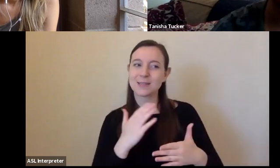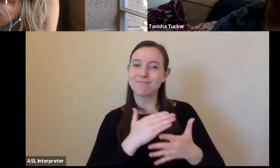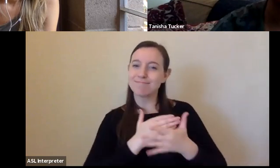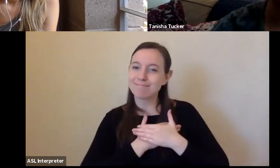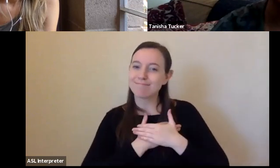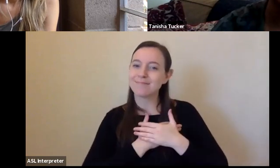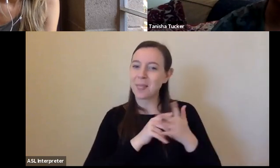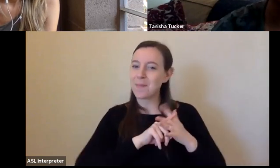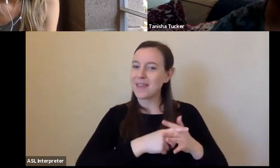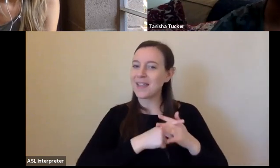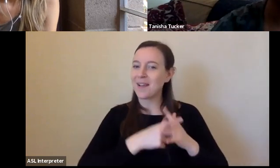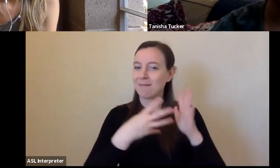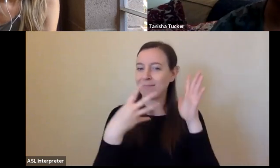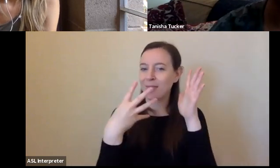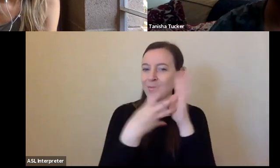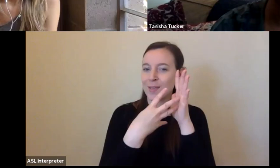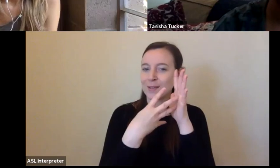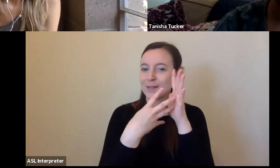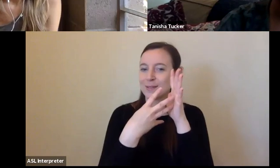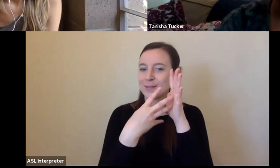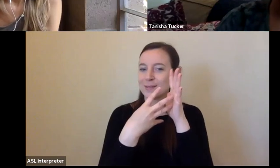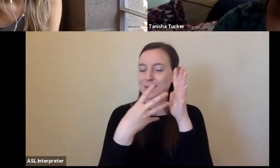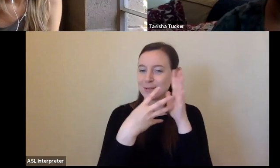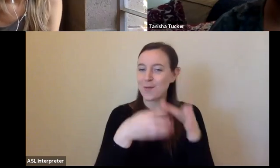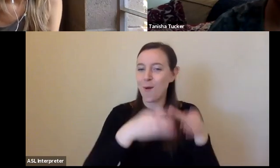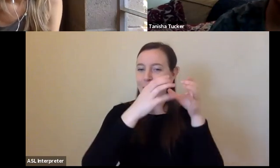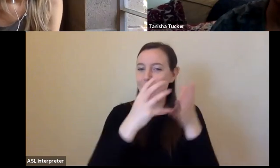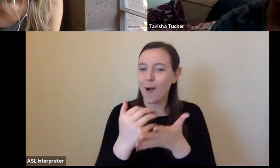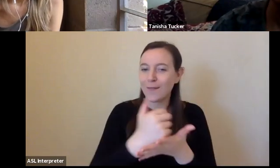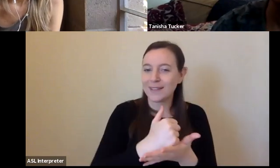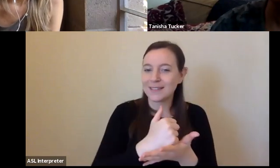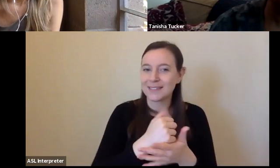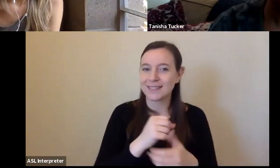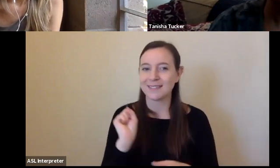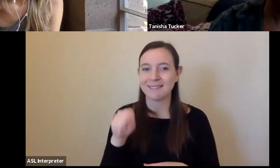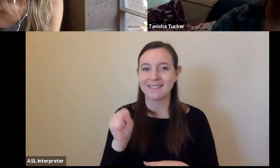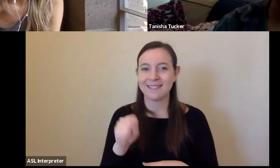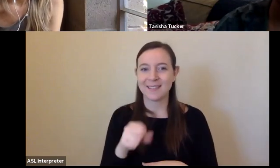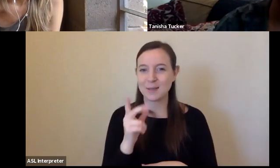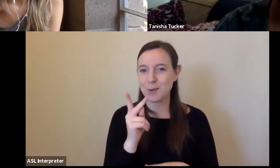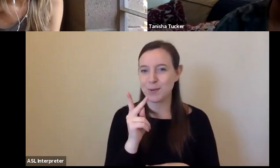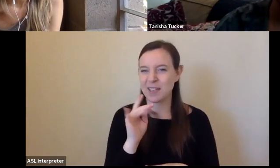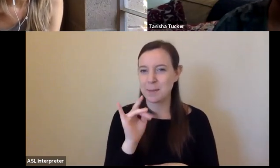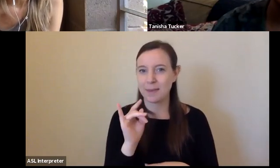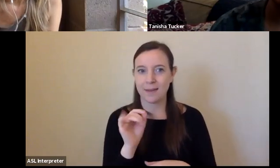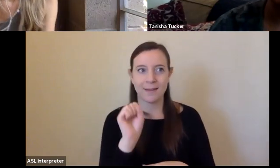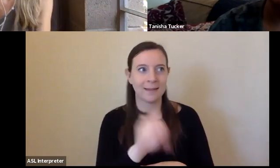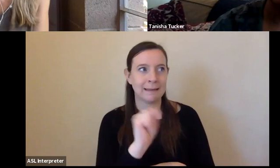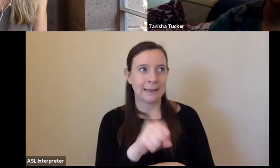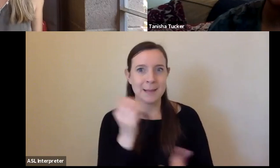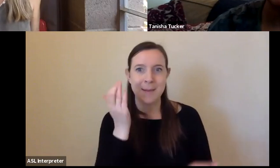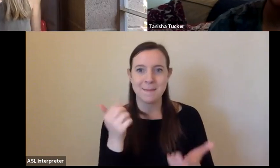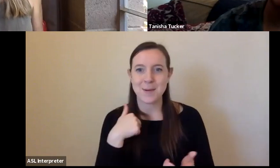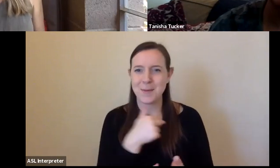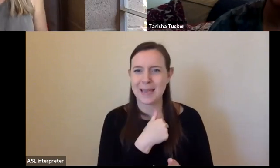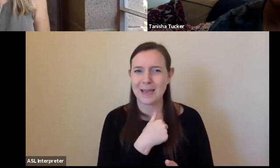saguaro harvest. It's really cool. So Thank you. Yeah, So definitely. that For might those have of to you- happen at. Everyone might have to be